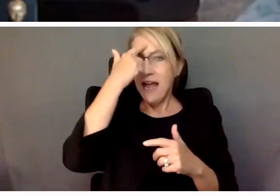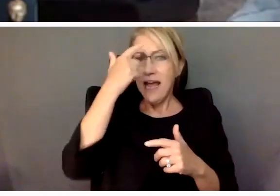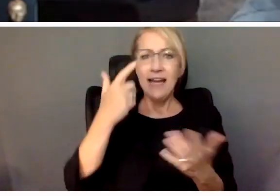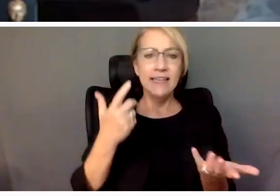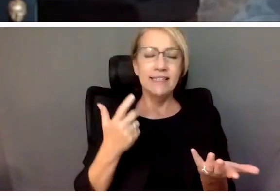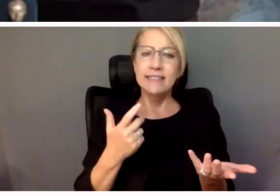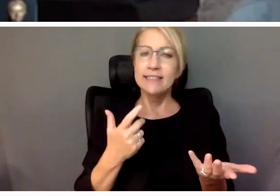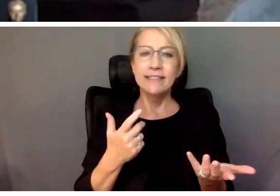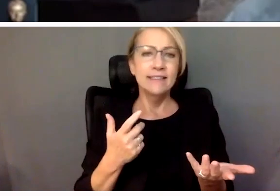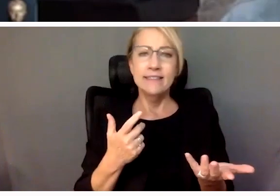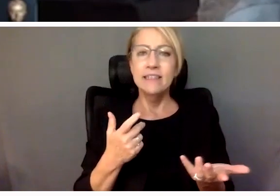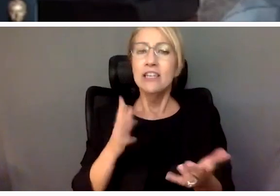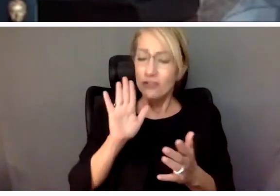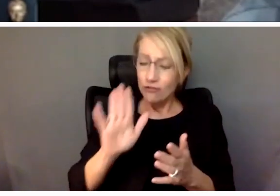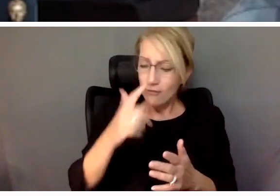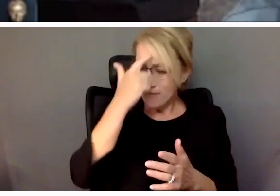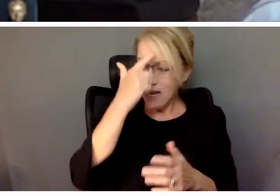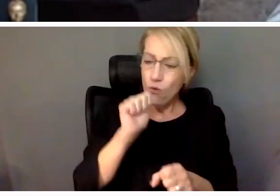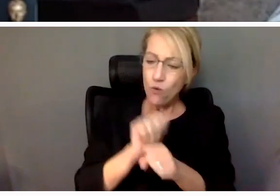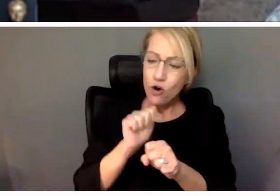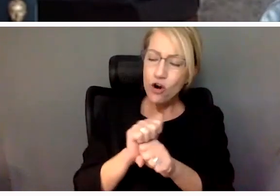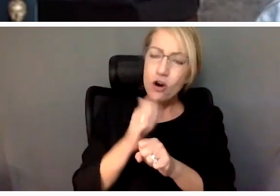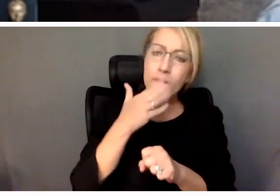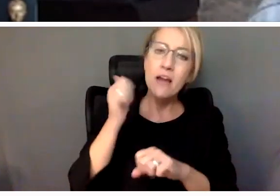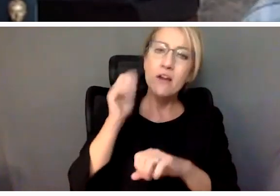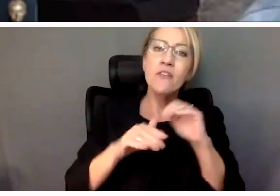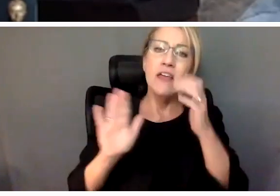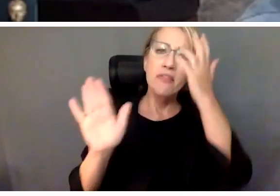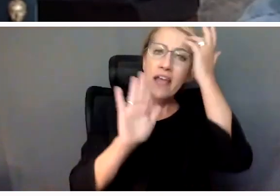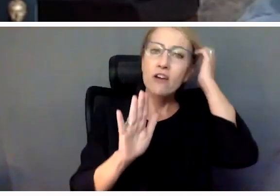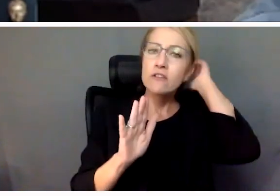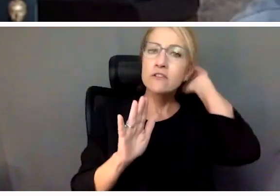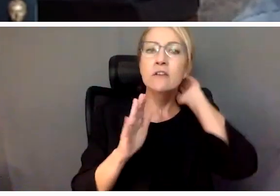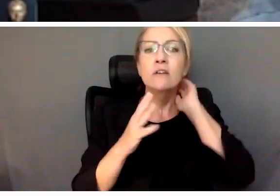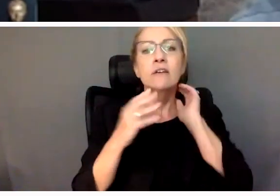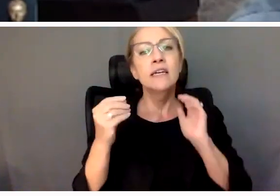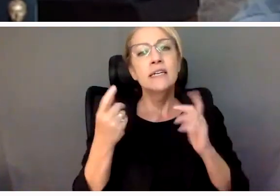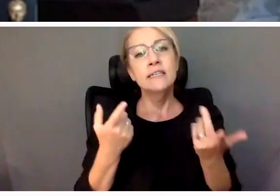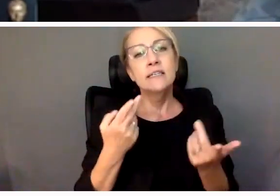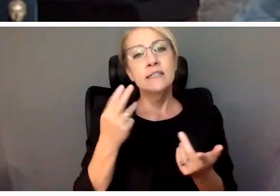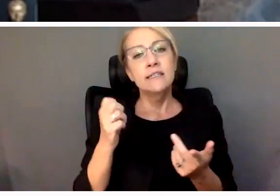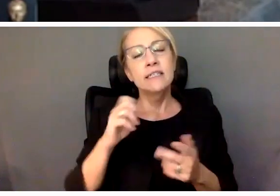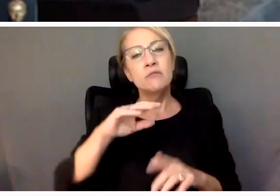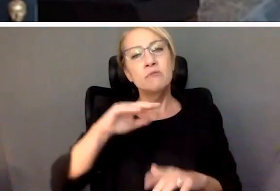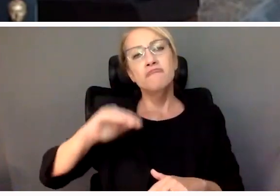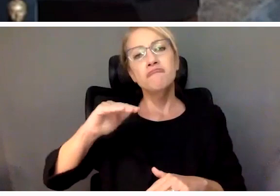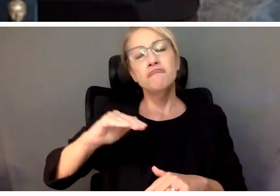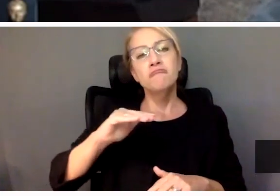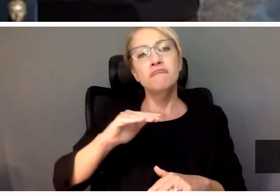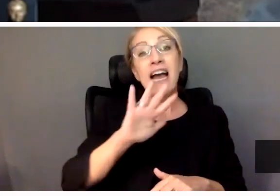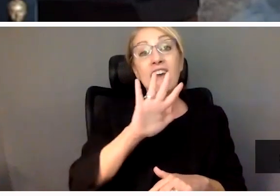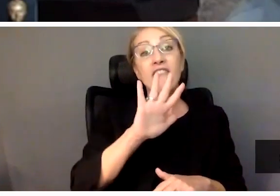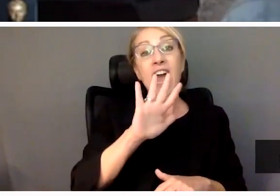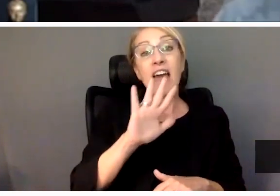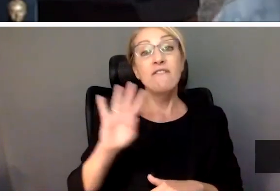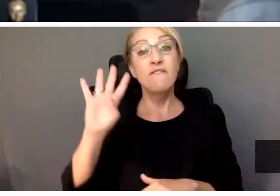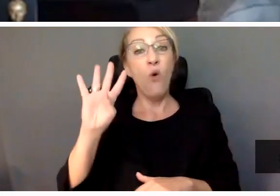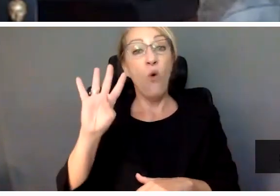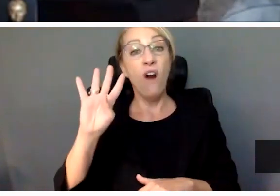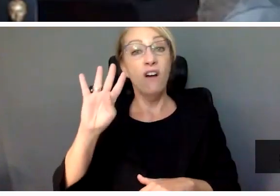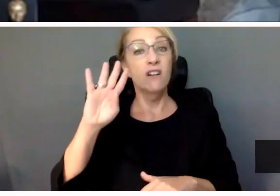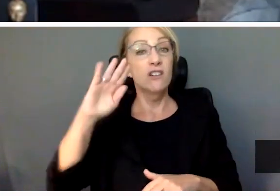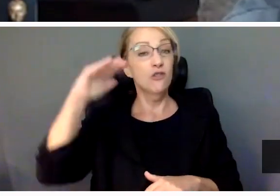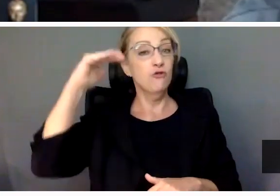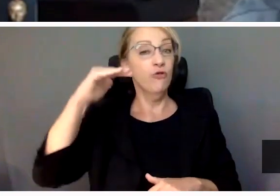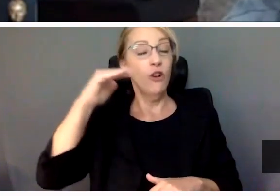better than theirs. And he was very little. He was 5 feet 4 inches tall. He said, "You're not going to